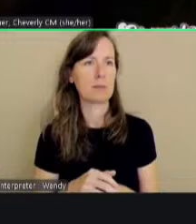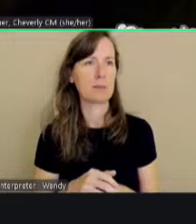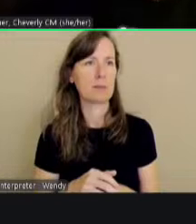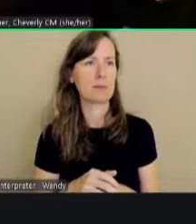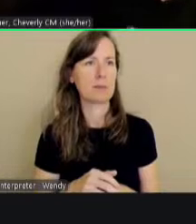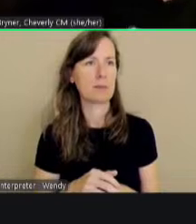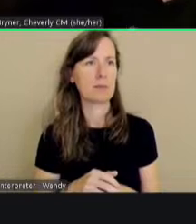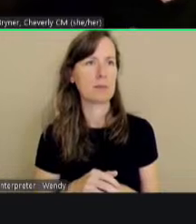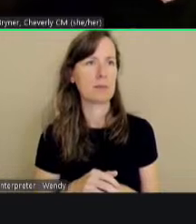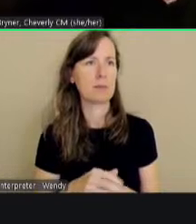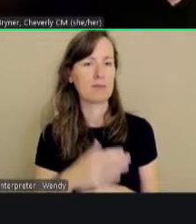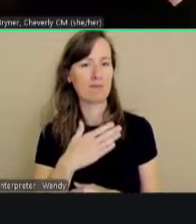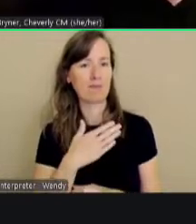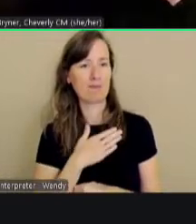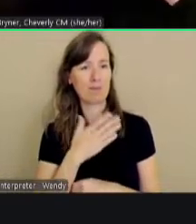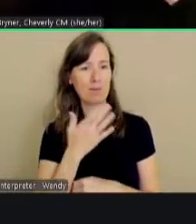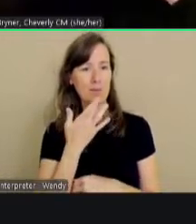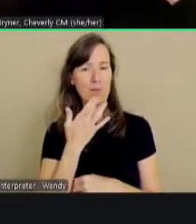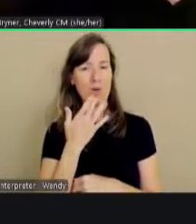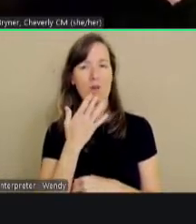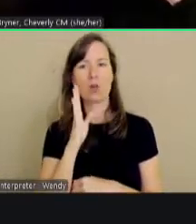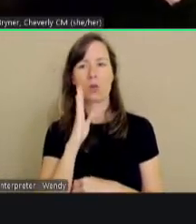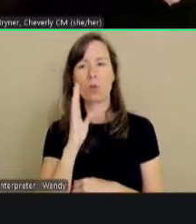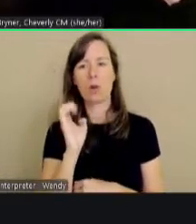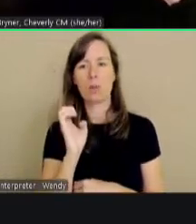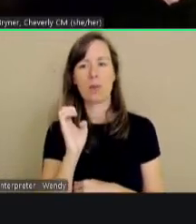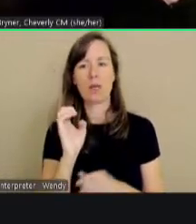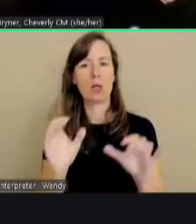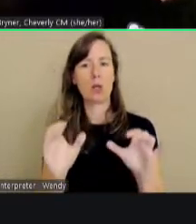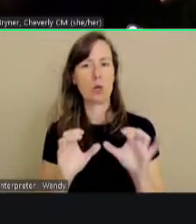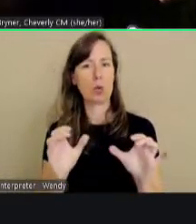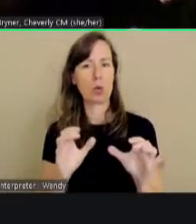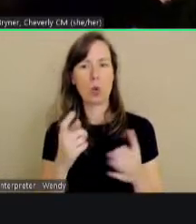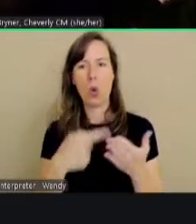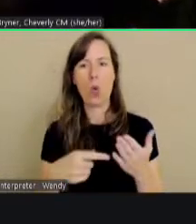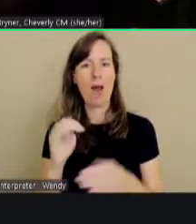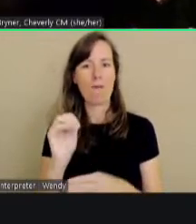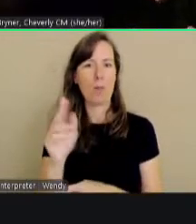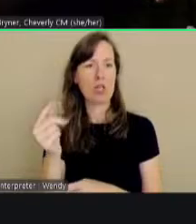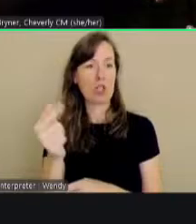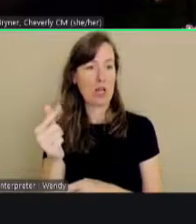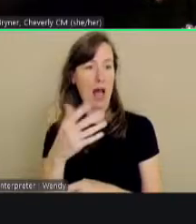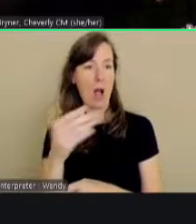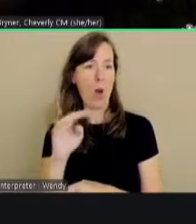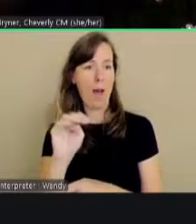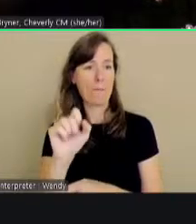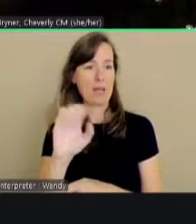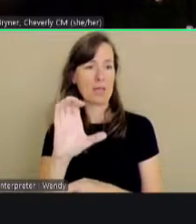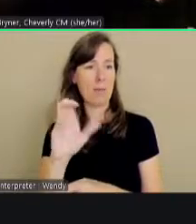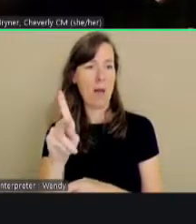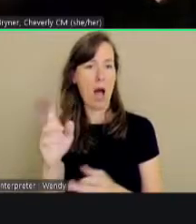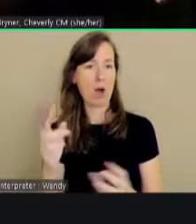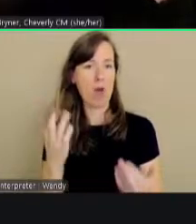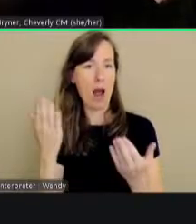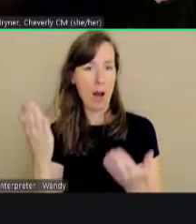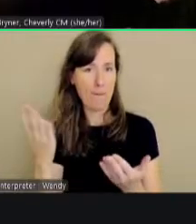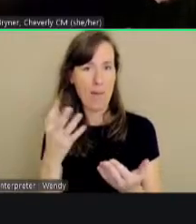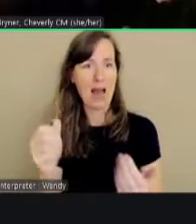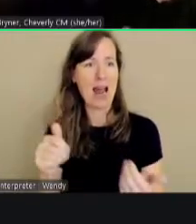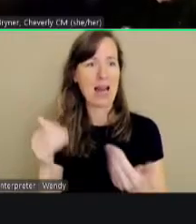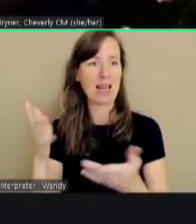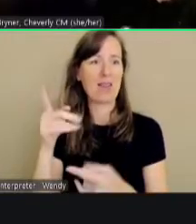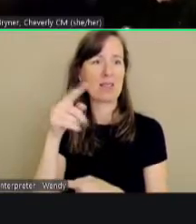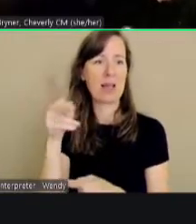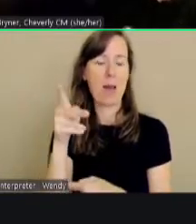My preference would be to do whatever Mr. Galloway and Ms. Mock recommend and what provides them the most